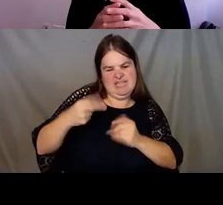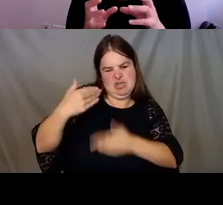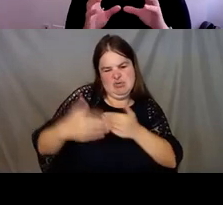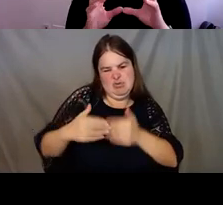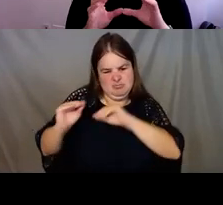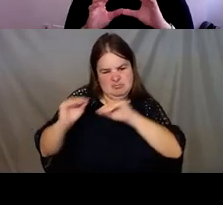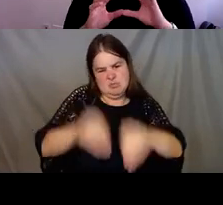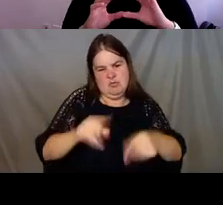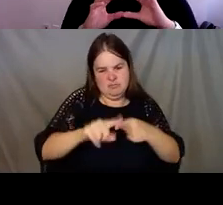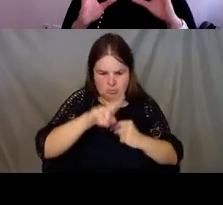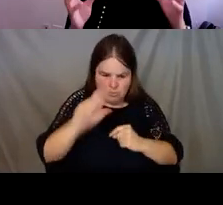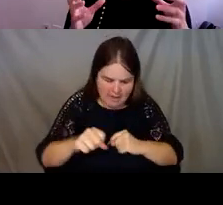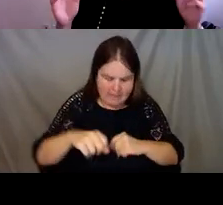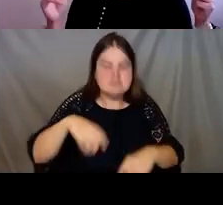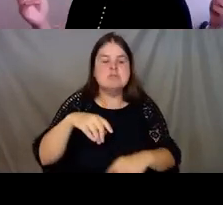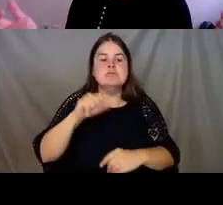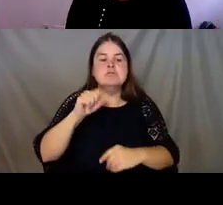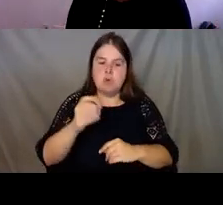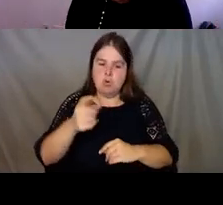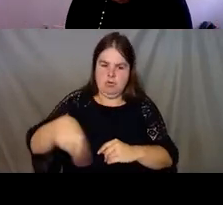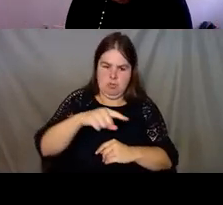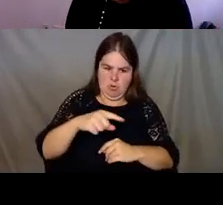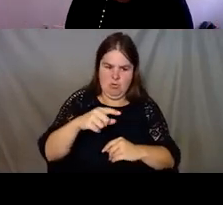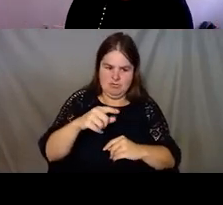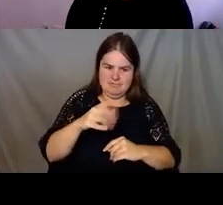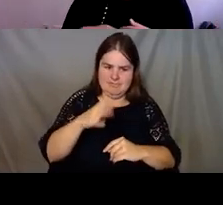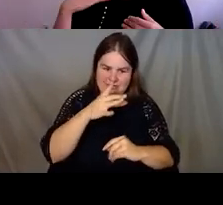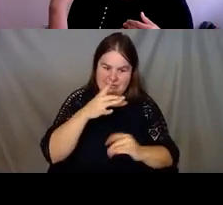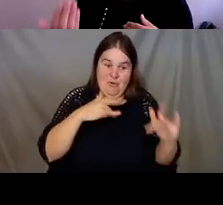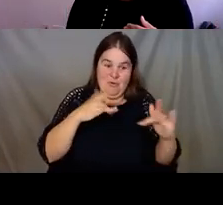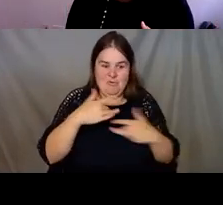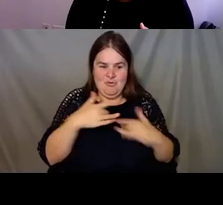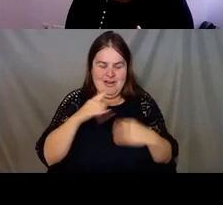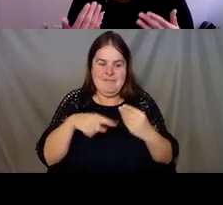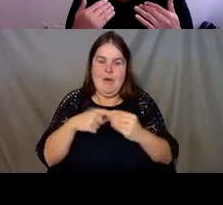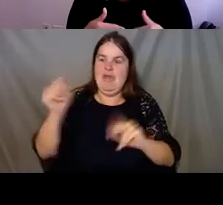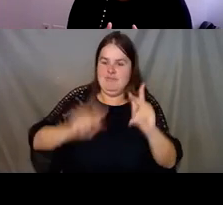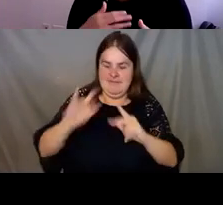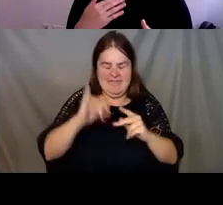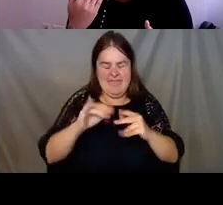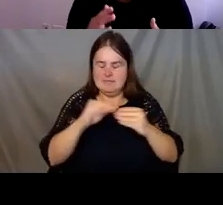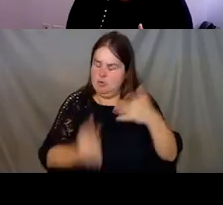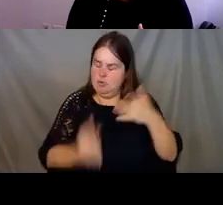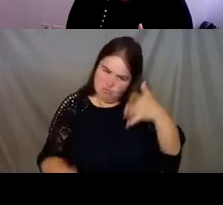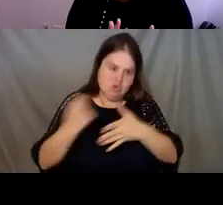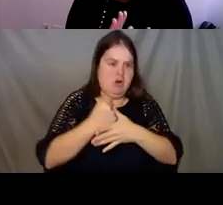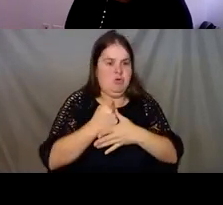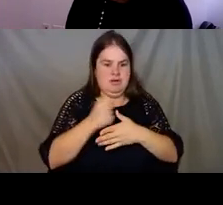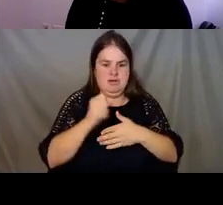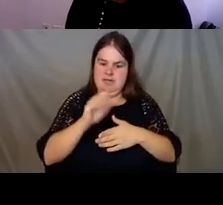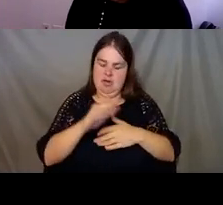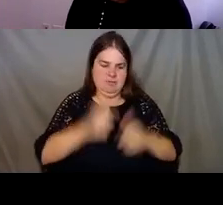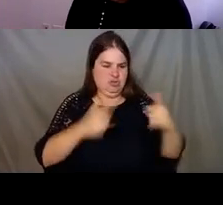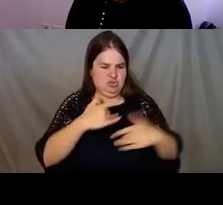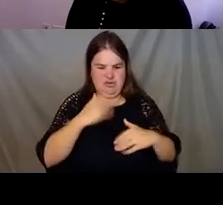immigrants. You know, their worry about other people took far more precedent than concerns for their own physical or their